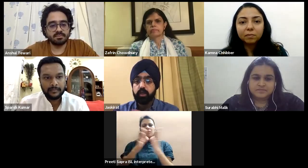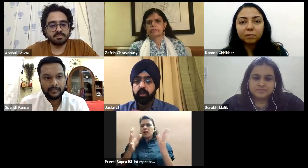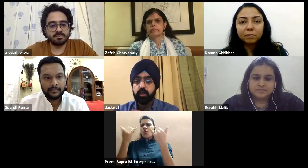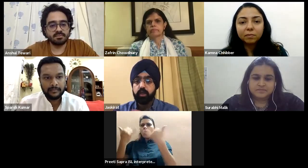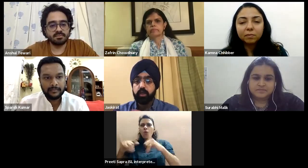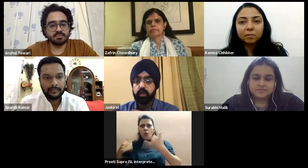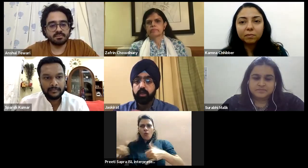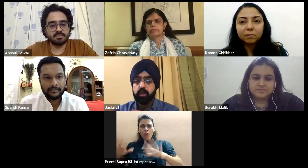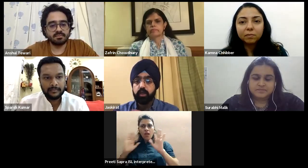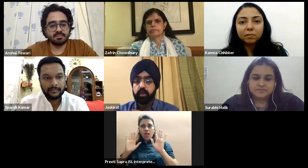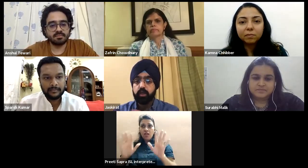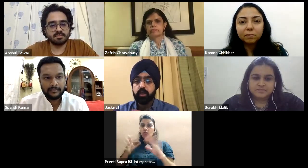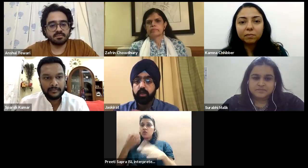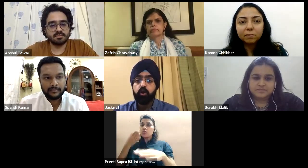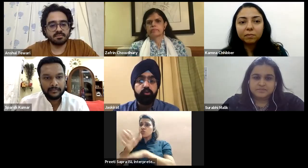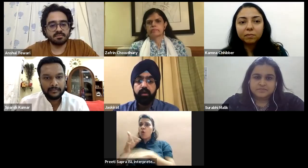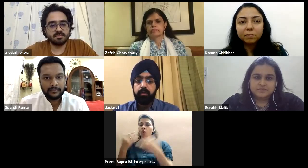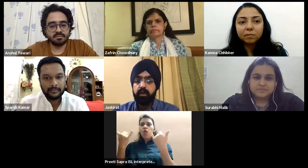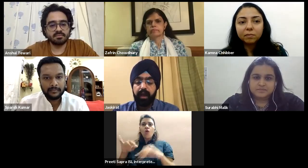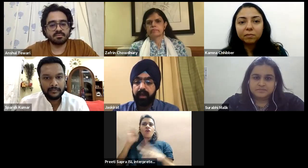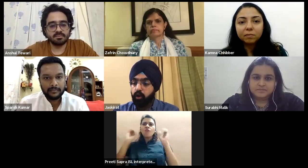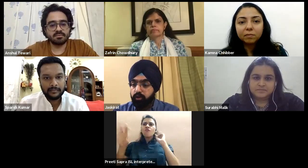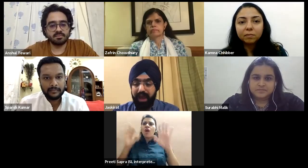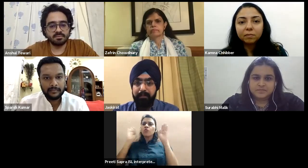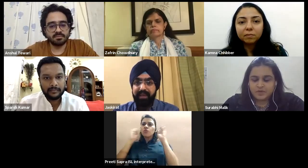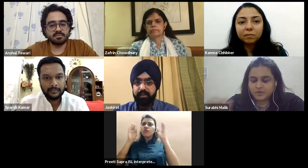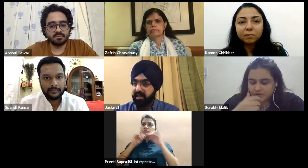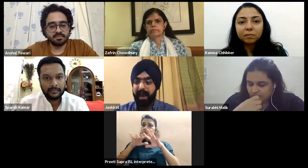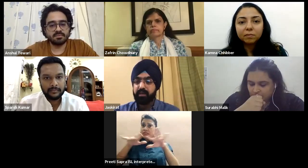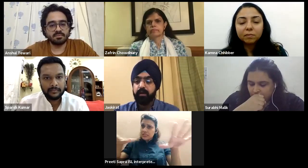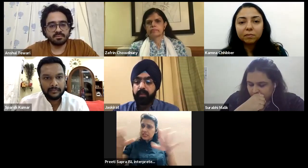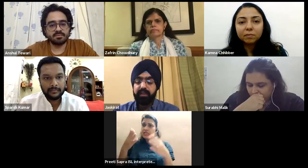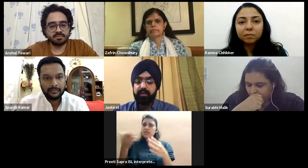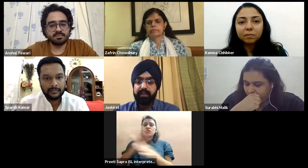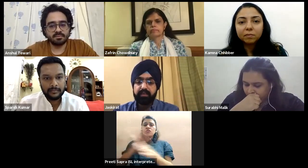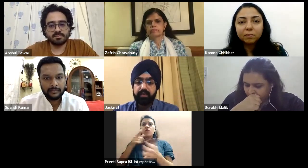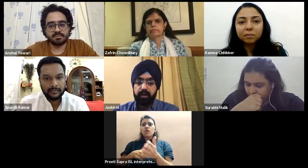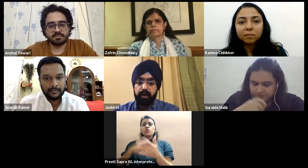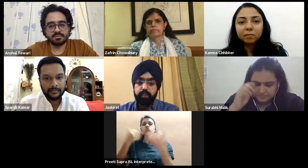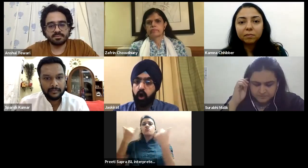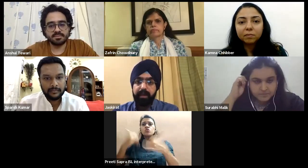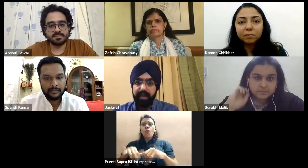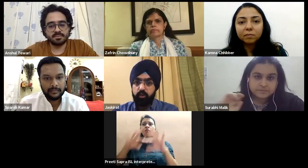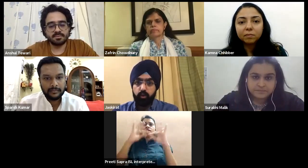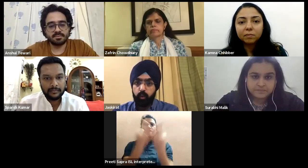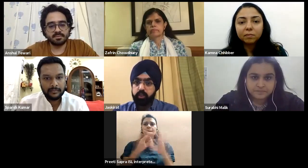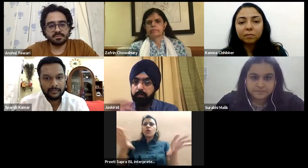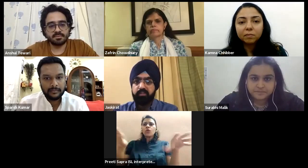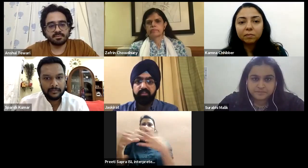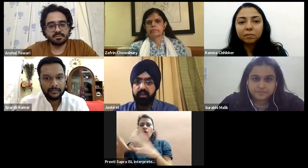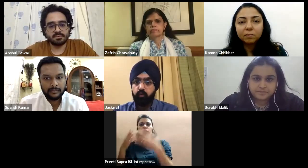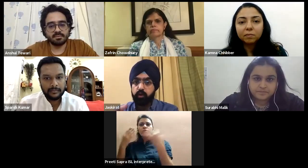has resulted in damage across community lines, across families, it doesn't matter. When